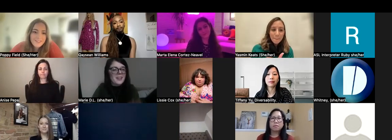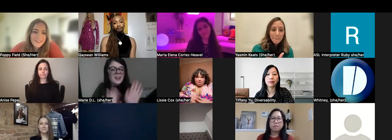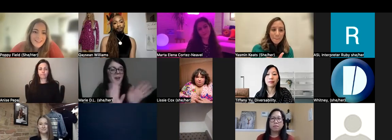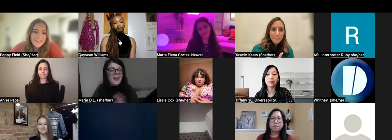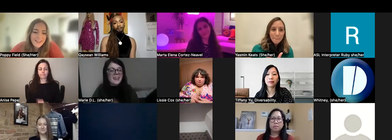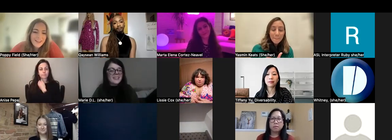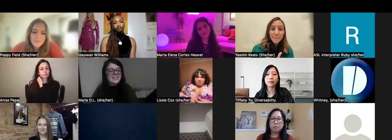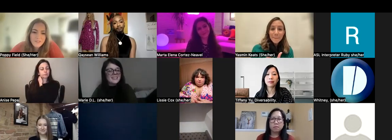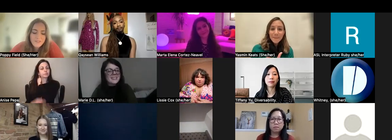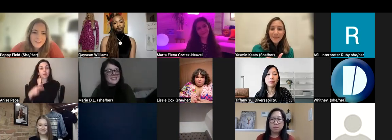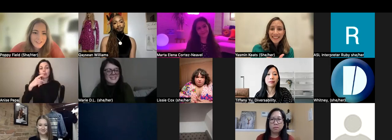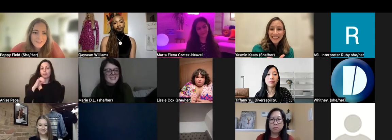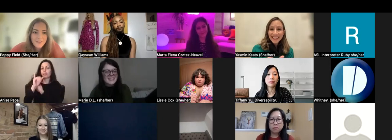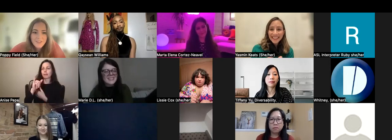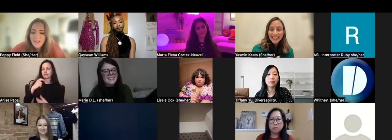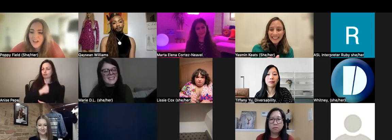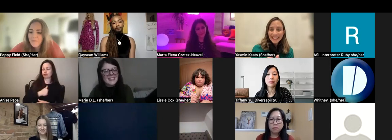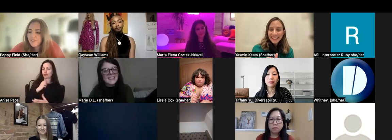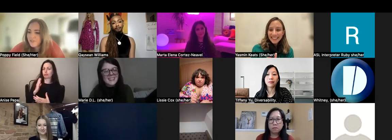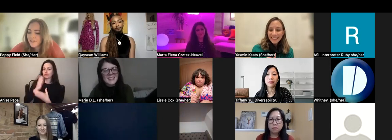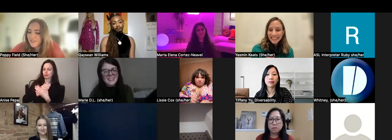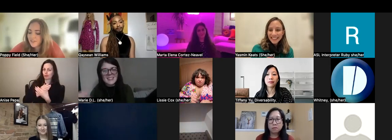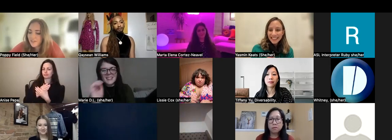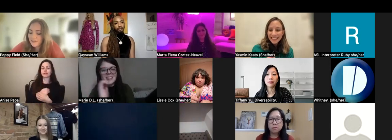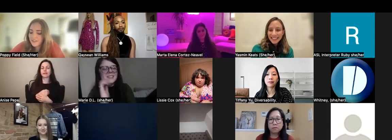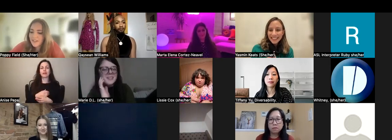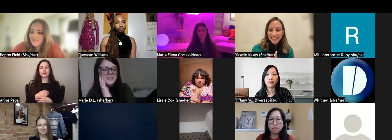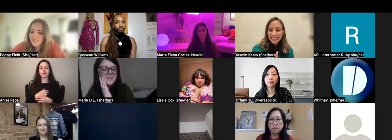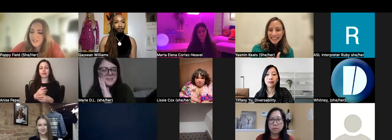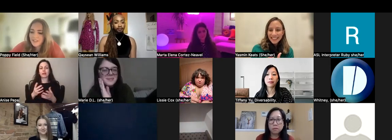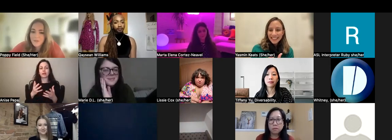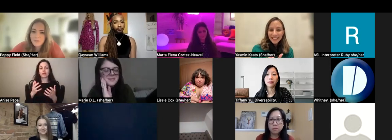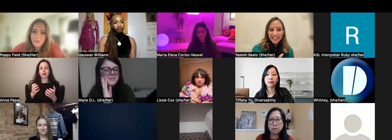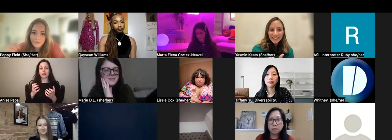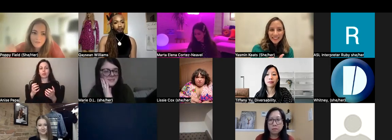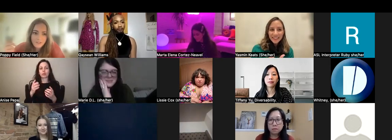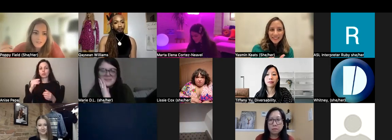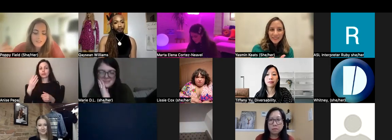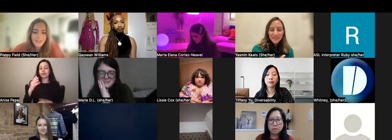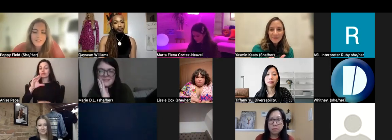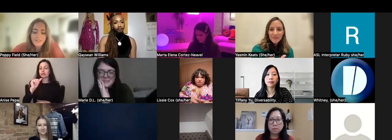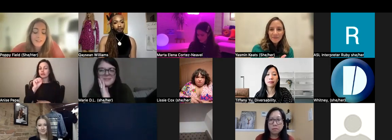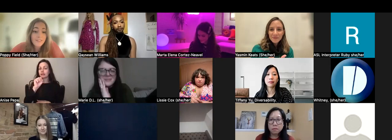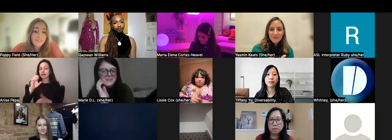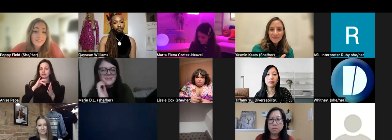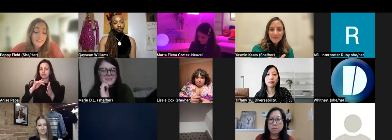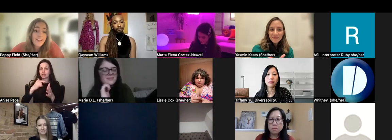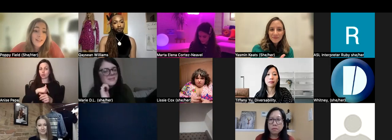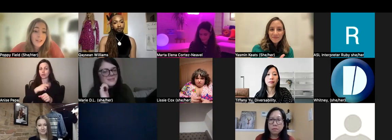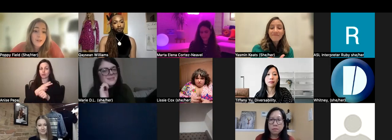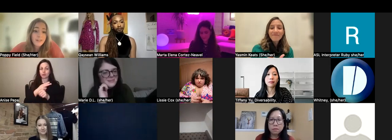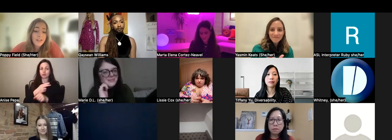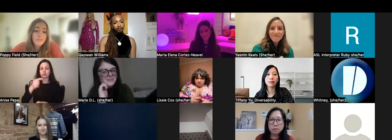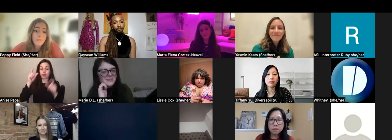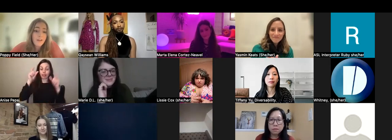Sorry, just to add to that, I'm so sorry to interrupt. I just wanted to give the case study, and the example that we often use is glasses and